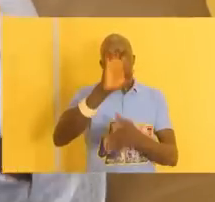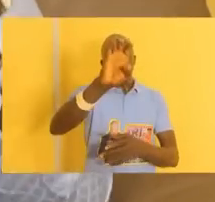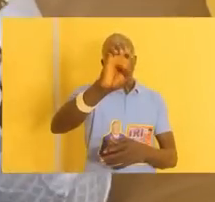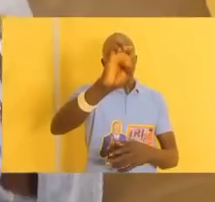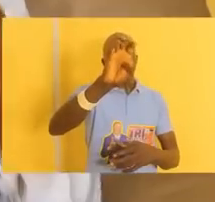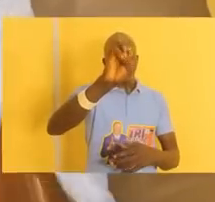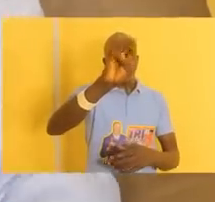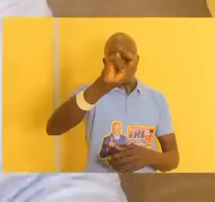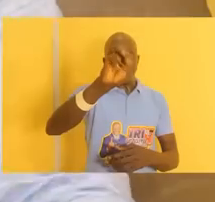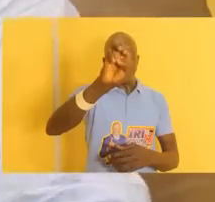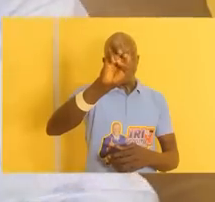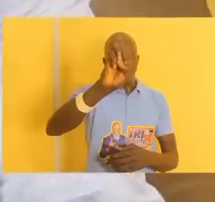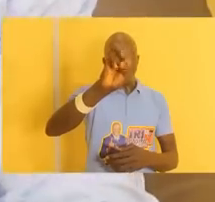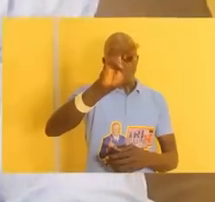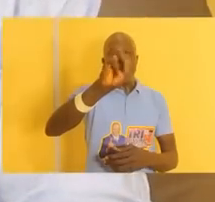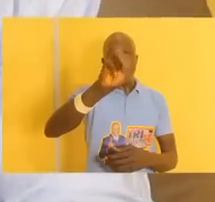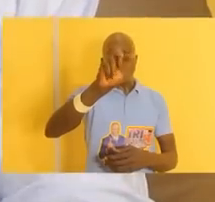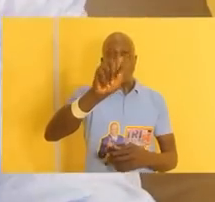cement.